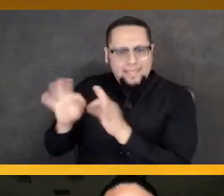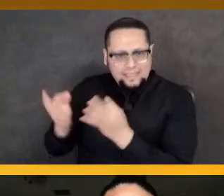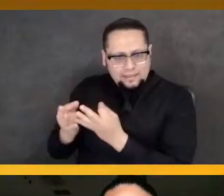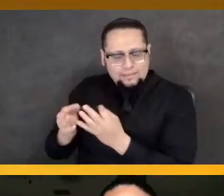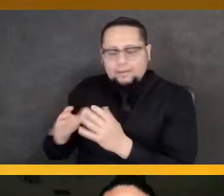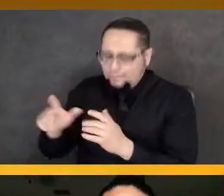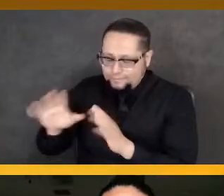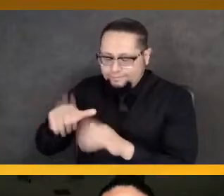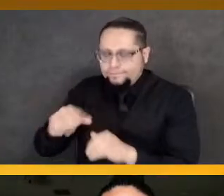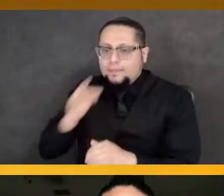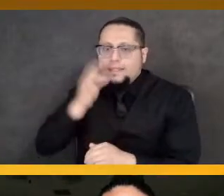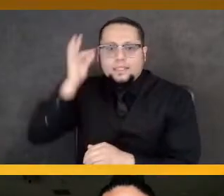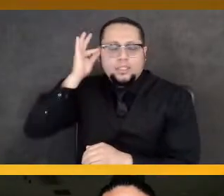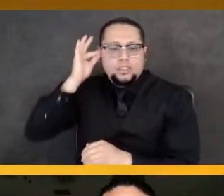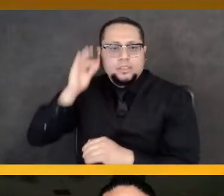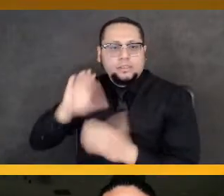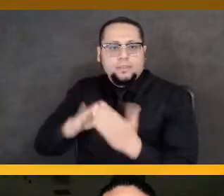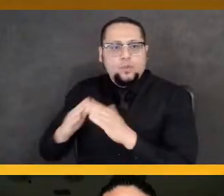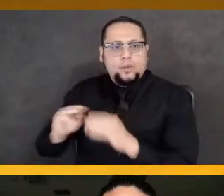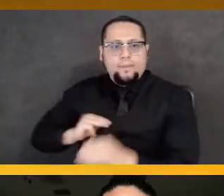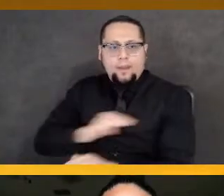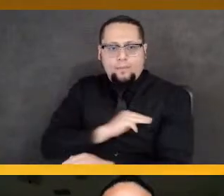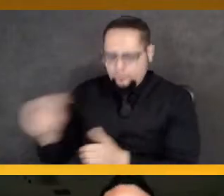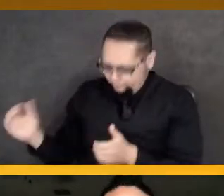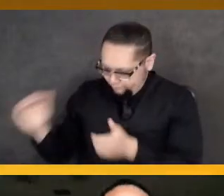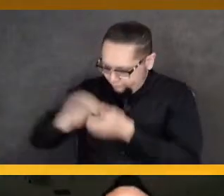Indigenous community members.